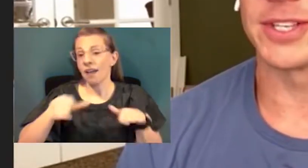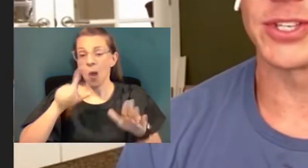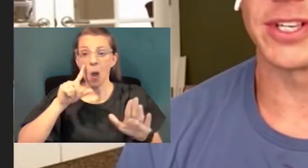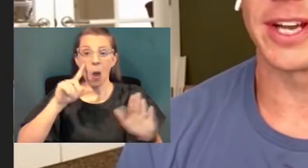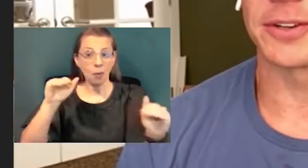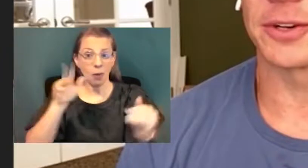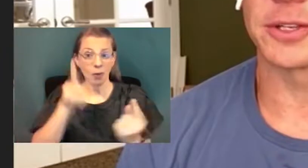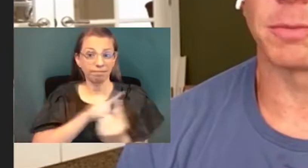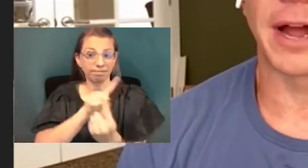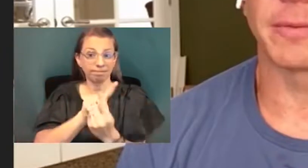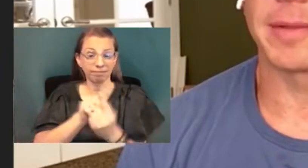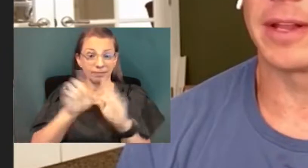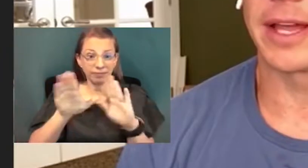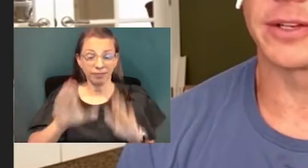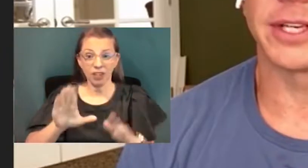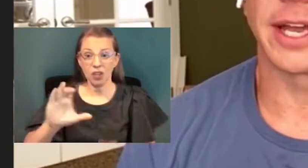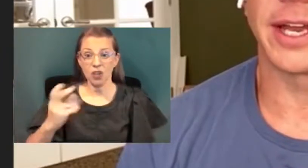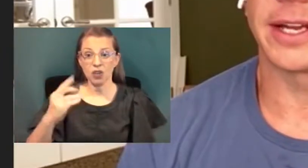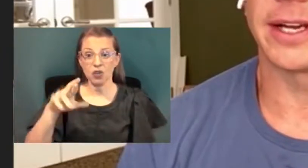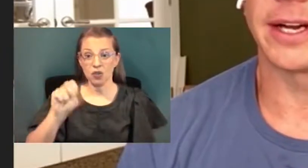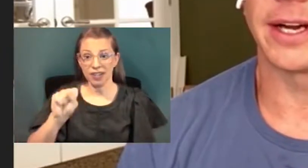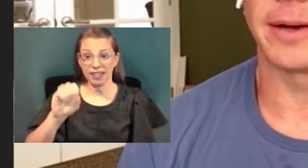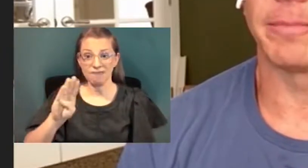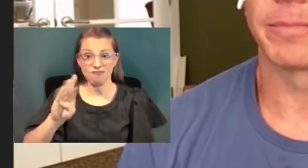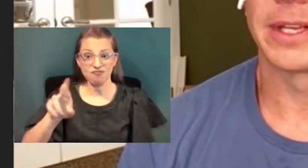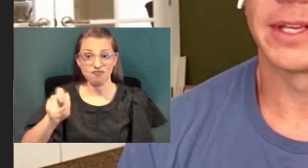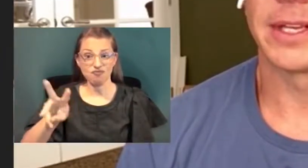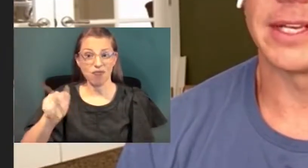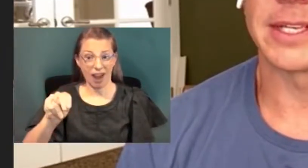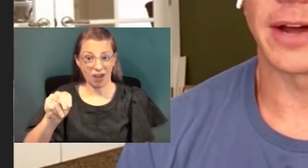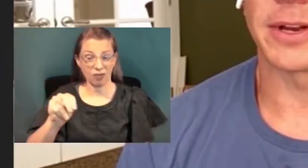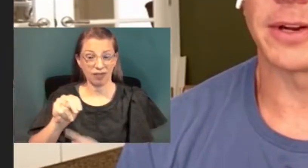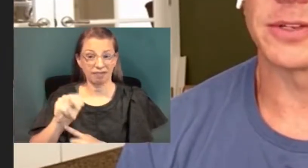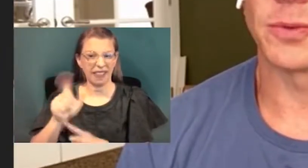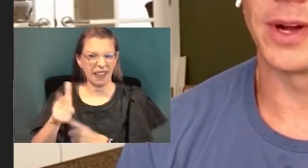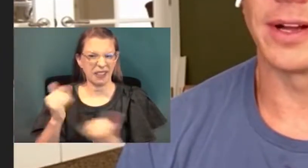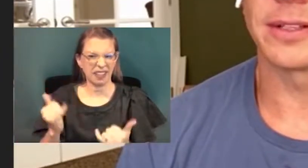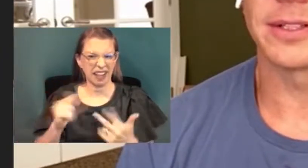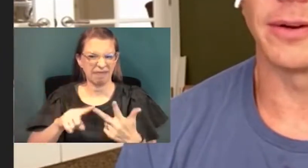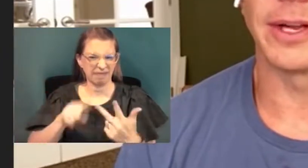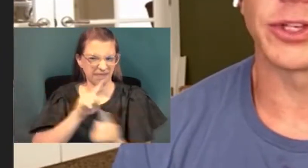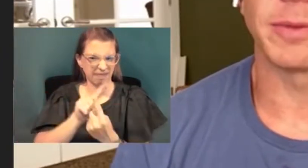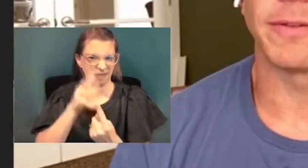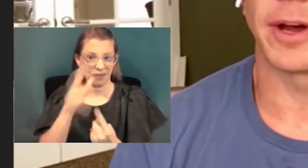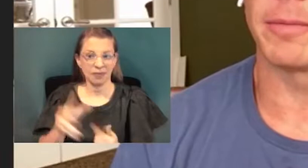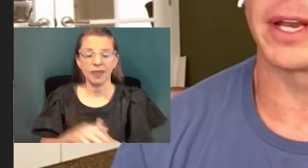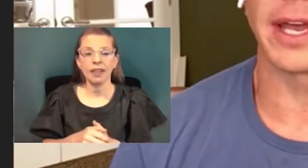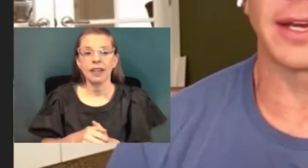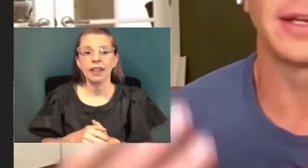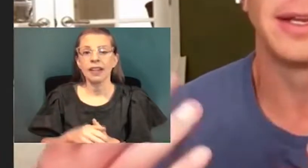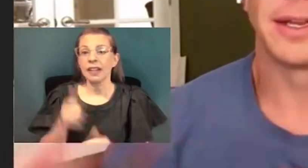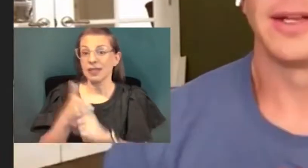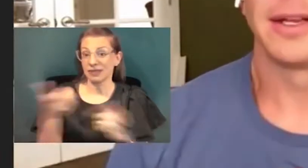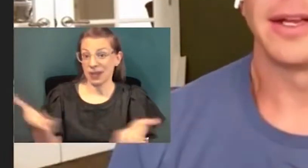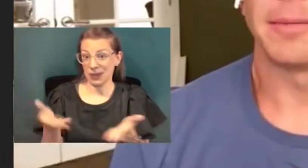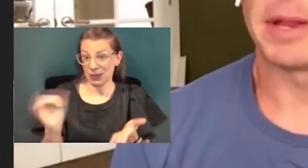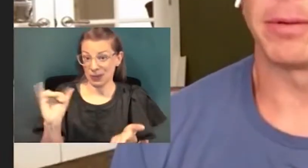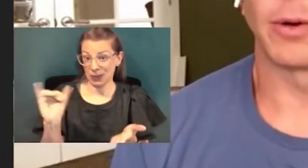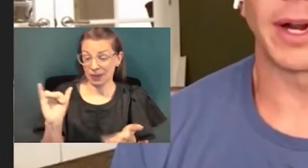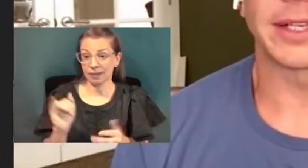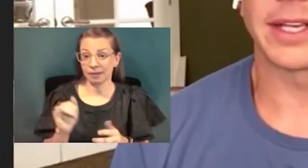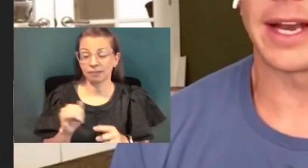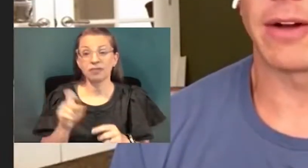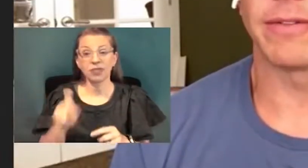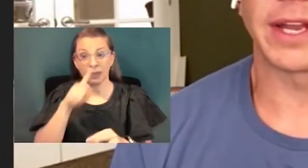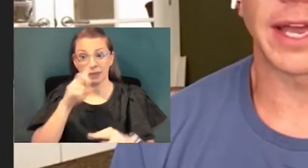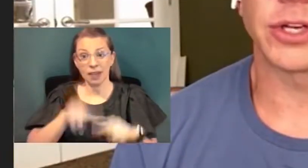excellent physician, Dr. Chris Brown, maybe later today. Awesome. He's out here as well. So it should be fun. But again, people